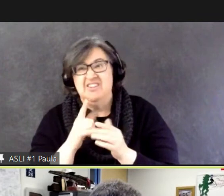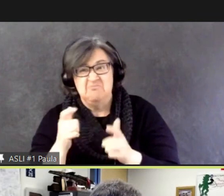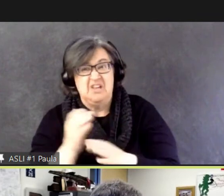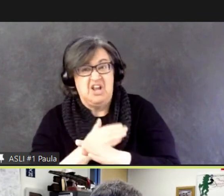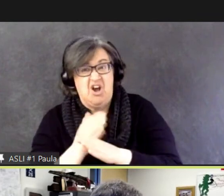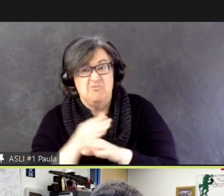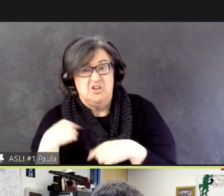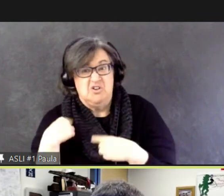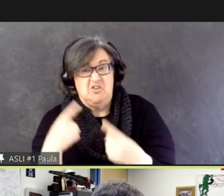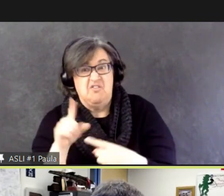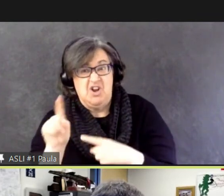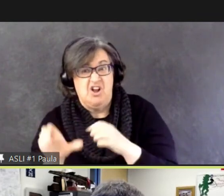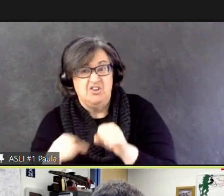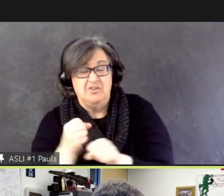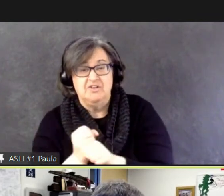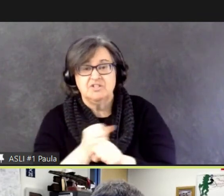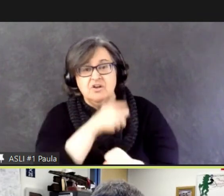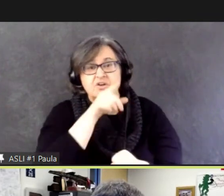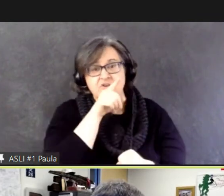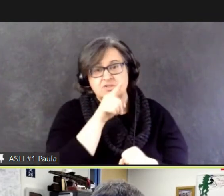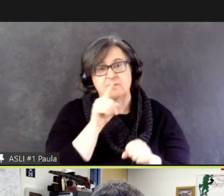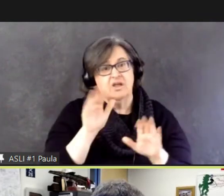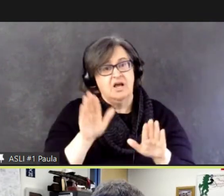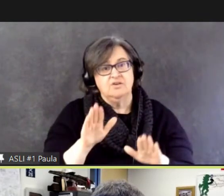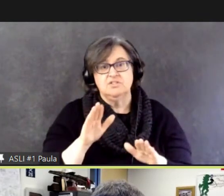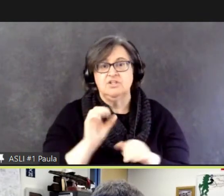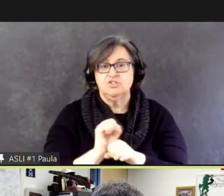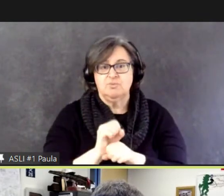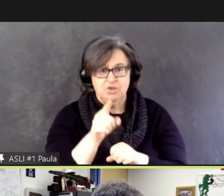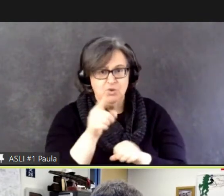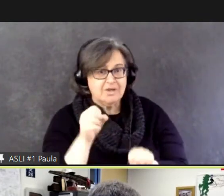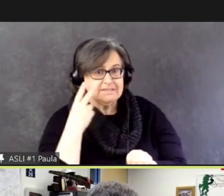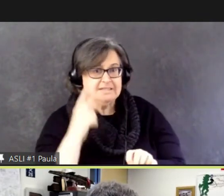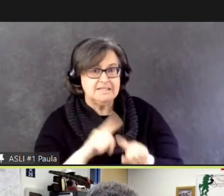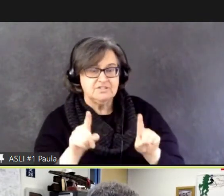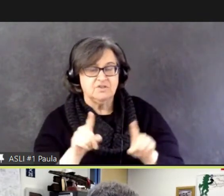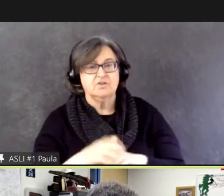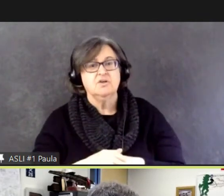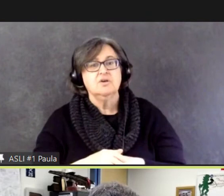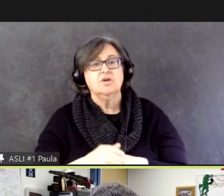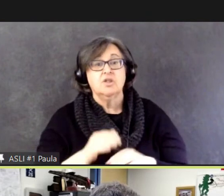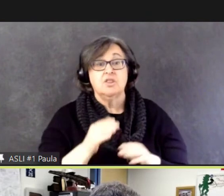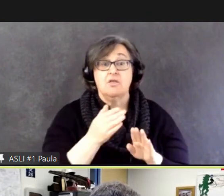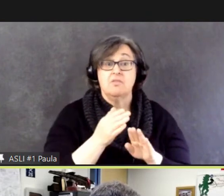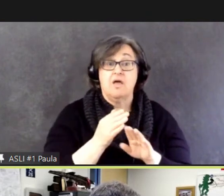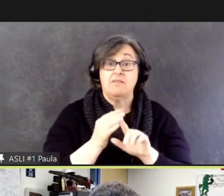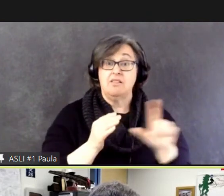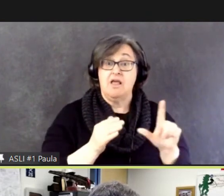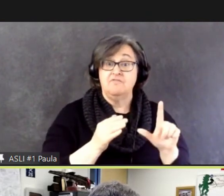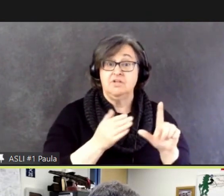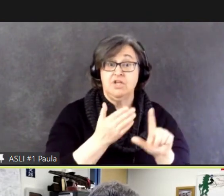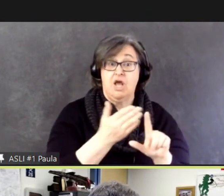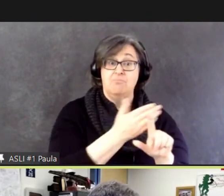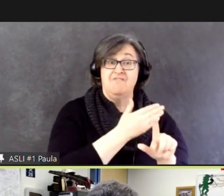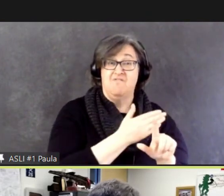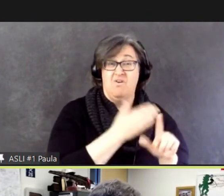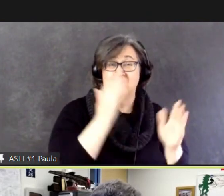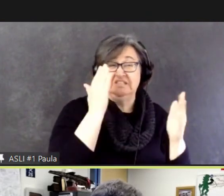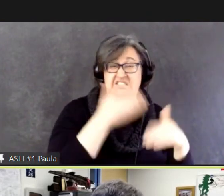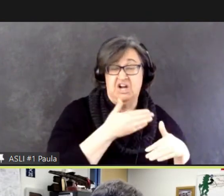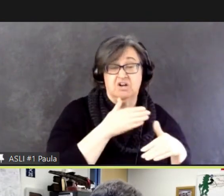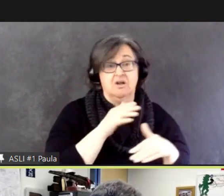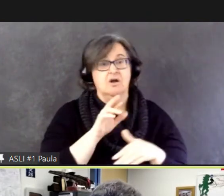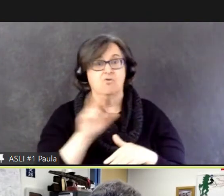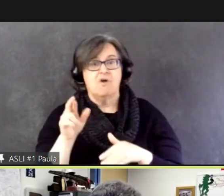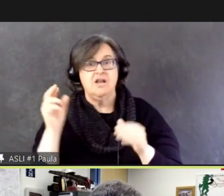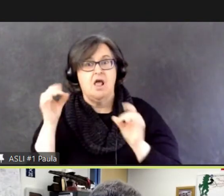they really did an outstanding job here. So on the left is before kind of condition for painting. On the right's the after, with the upgraded lighting and painting. This is underneath